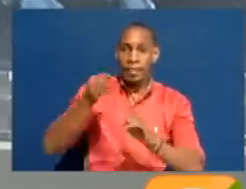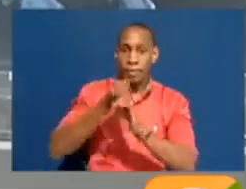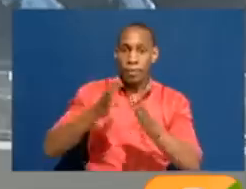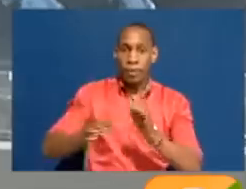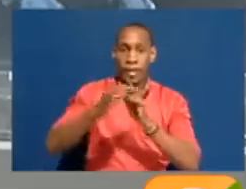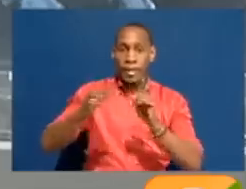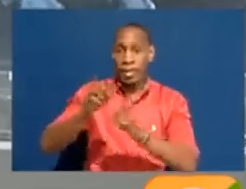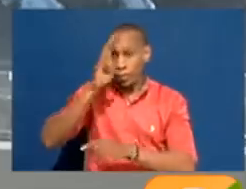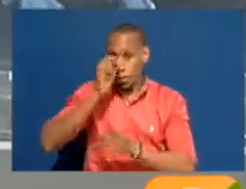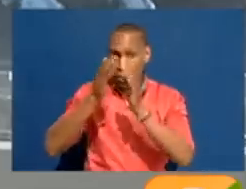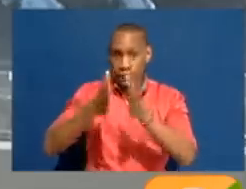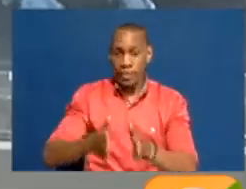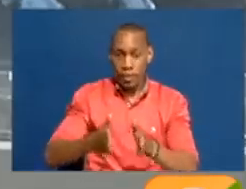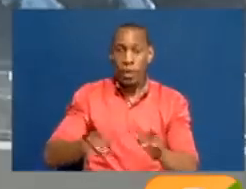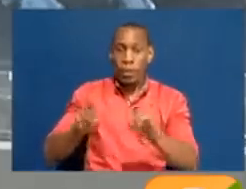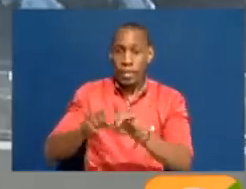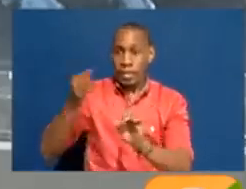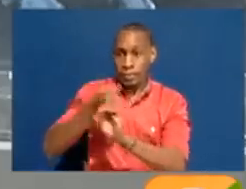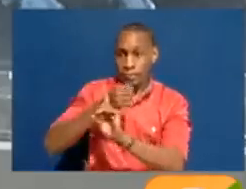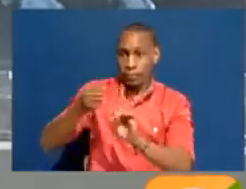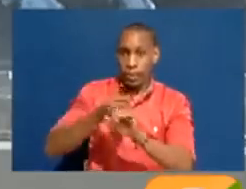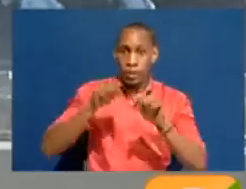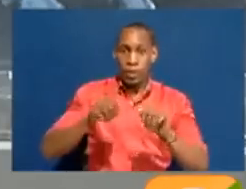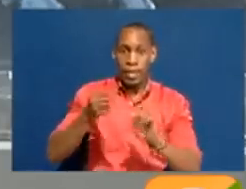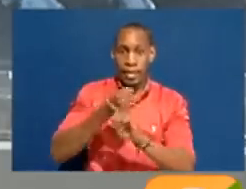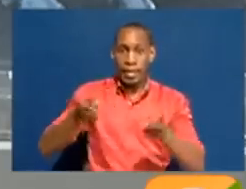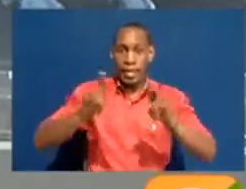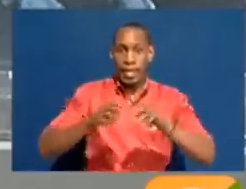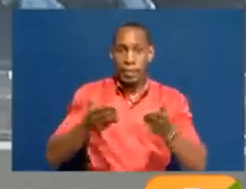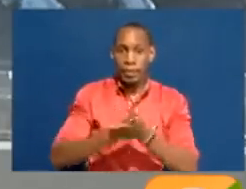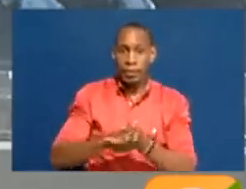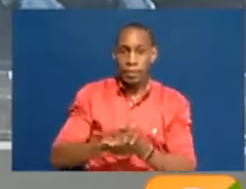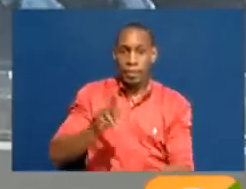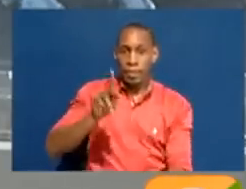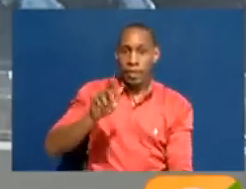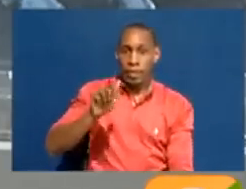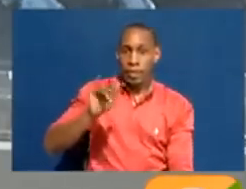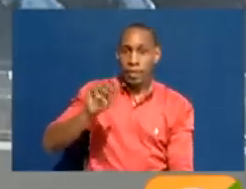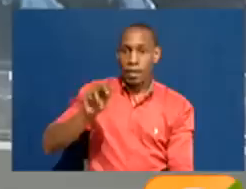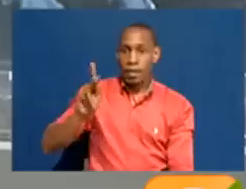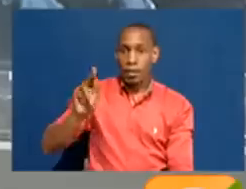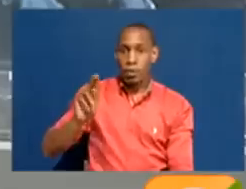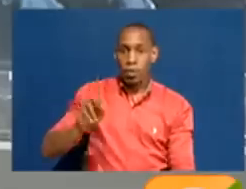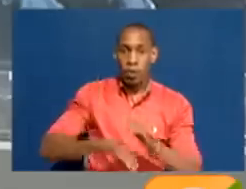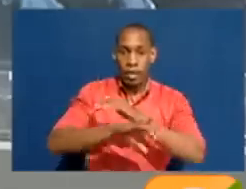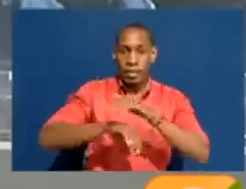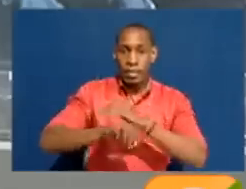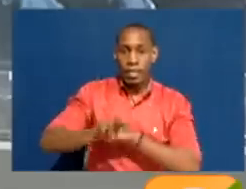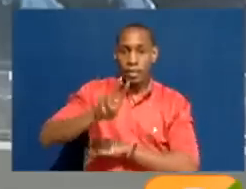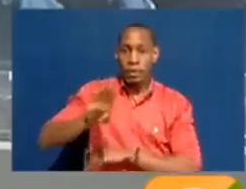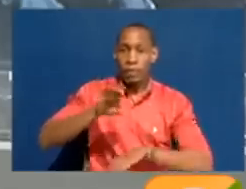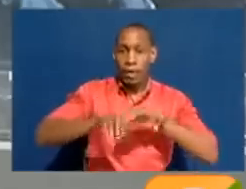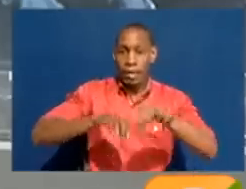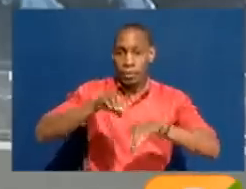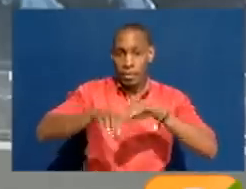killed seven police officers in a similar raid. Today's attack took place in Kainuk, where raiders drove away 24 heads of